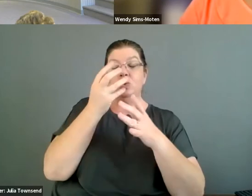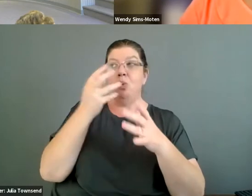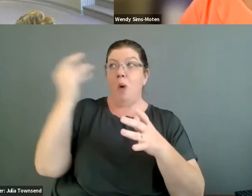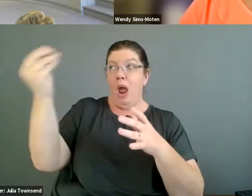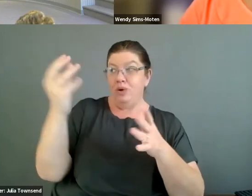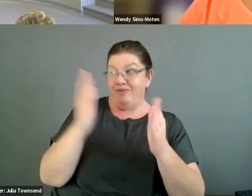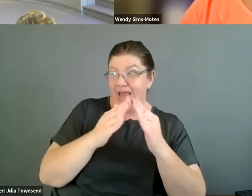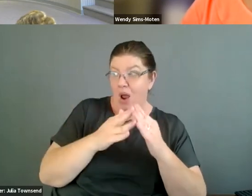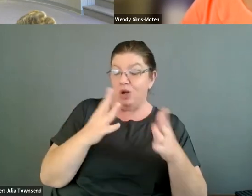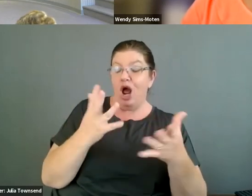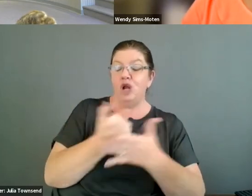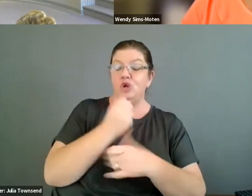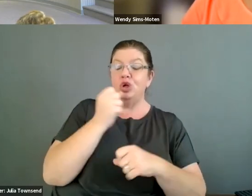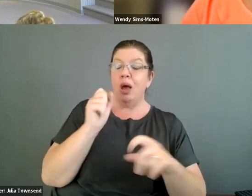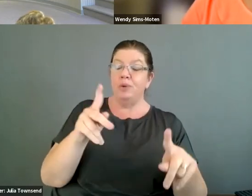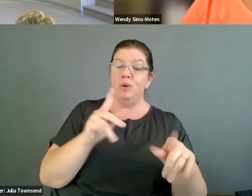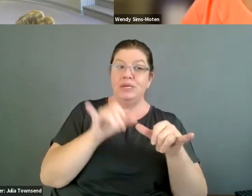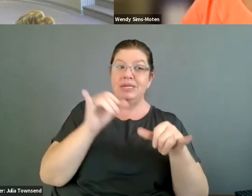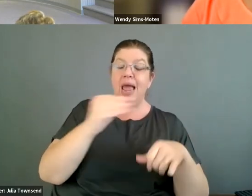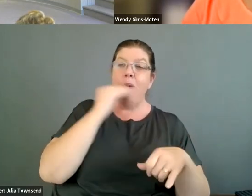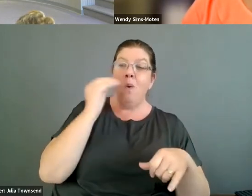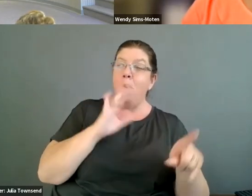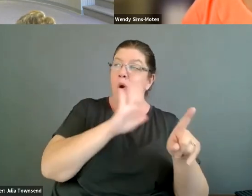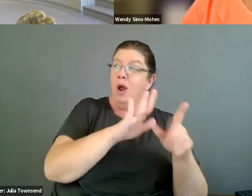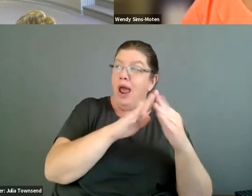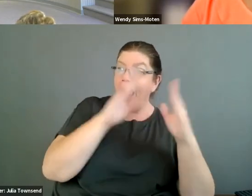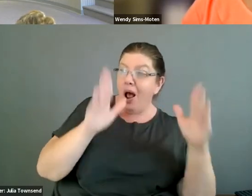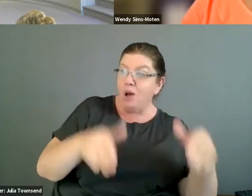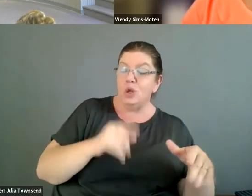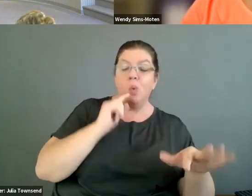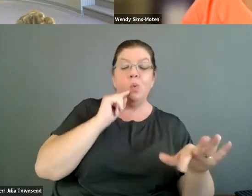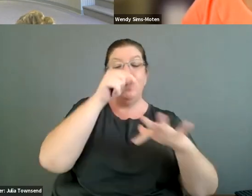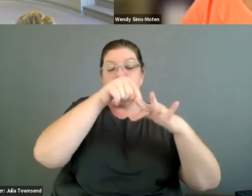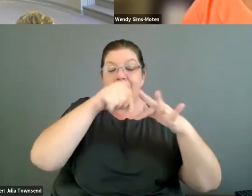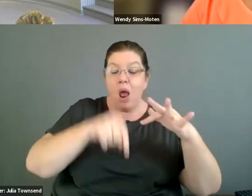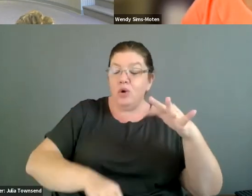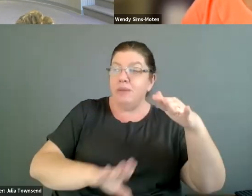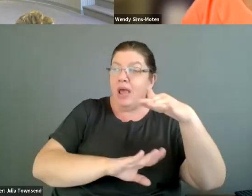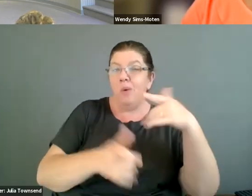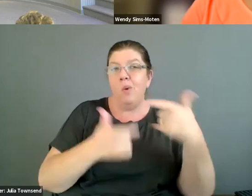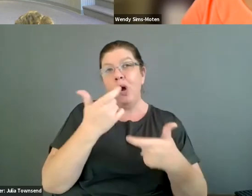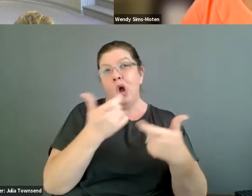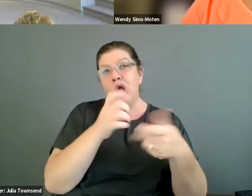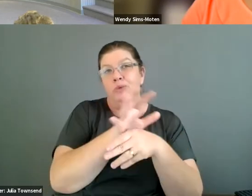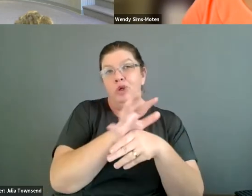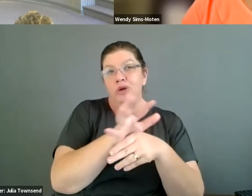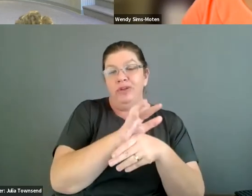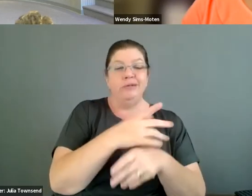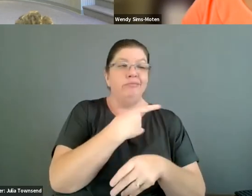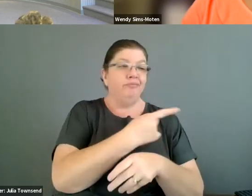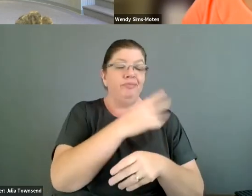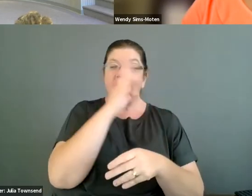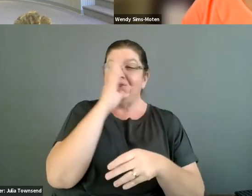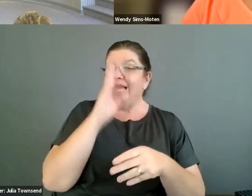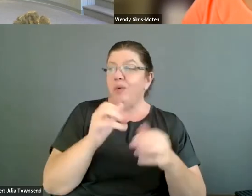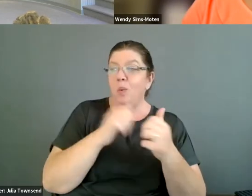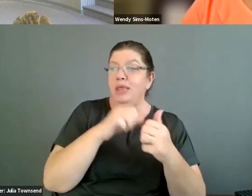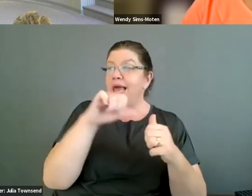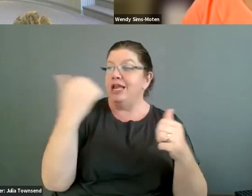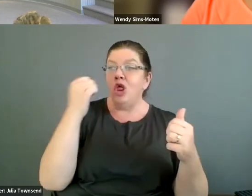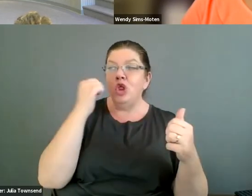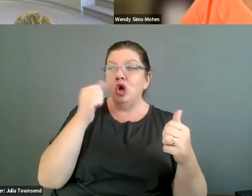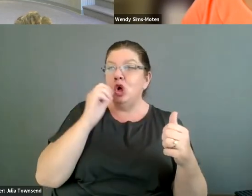opportunity to stay home at Lisa's house. We went down to the basement and started watching a movie. Neither of us had ever been with another